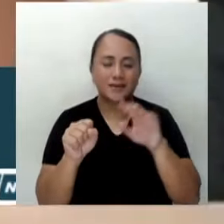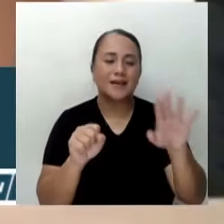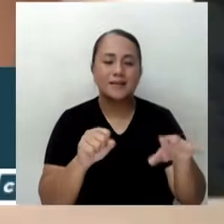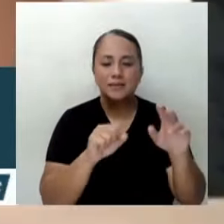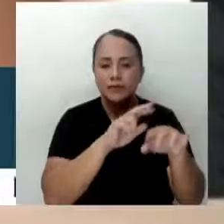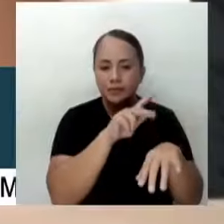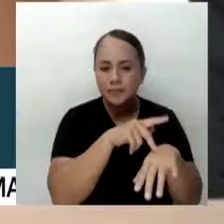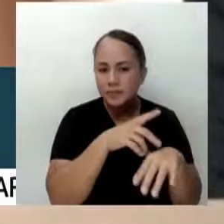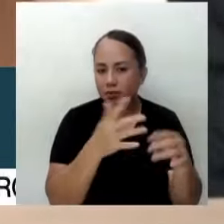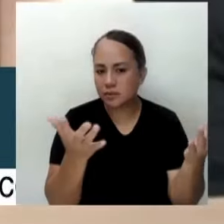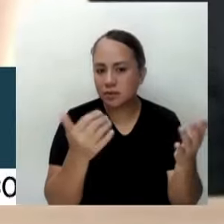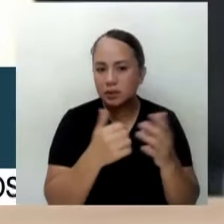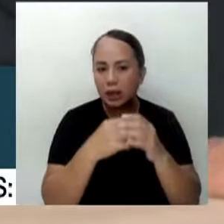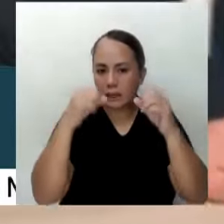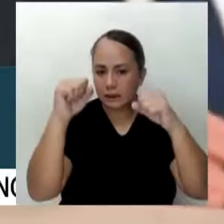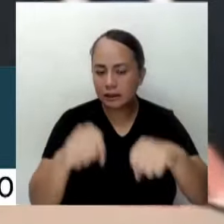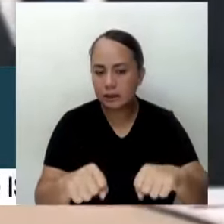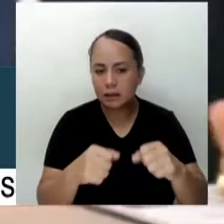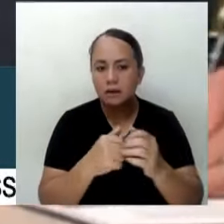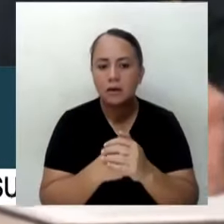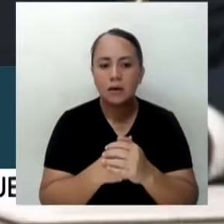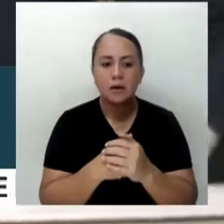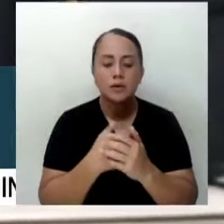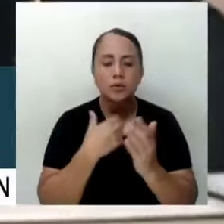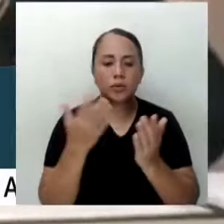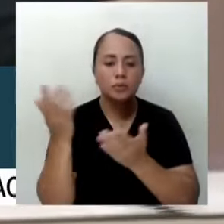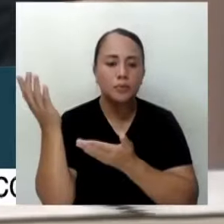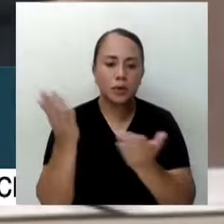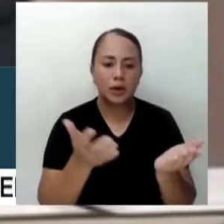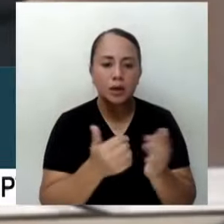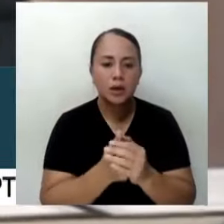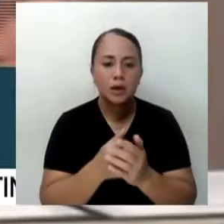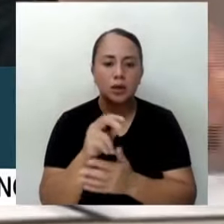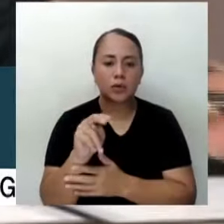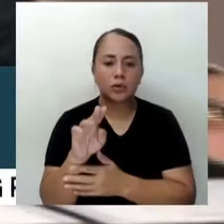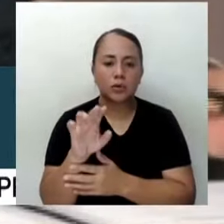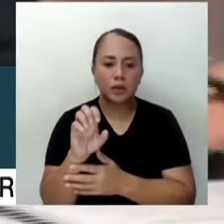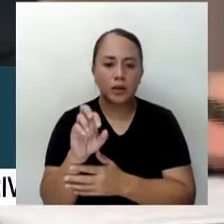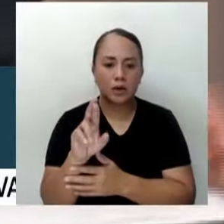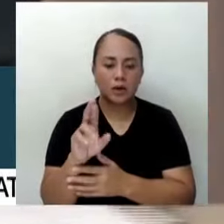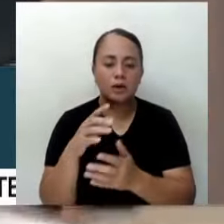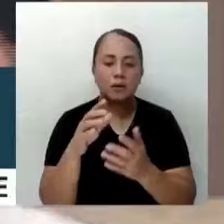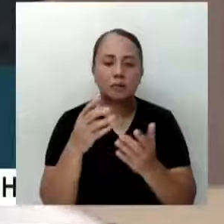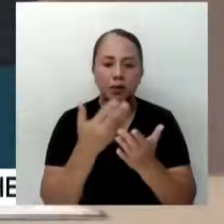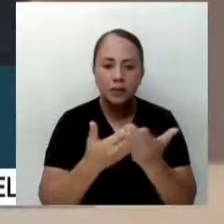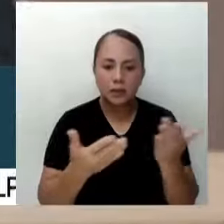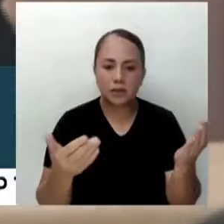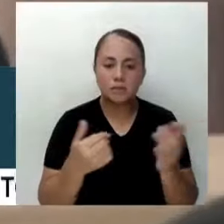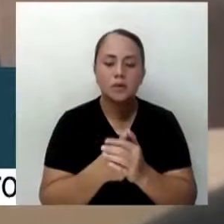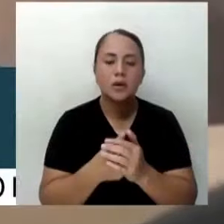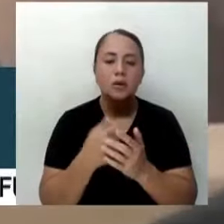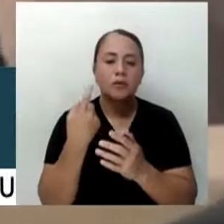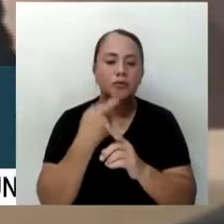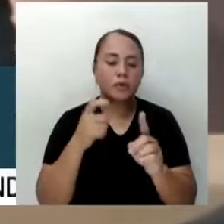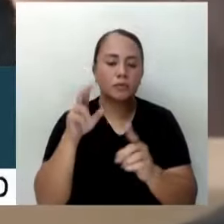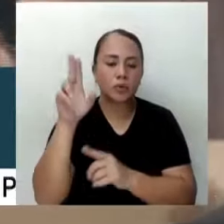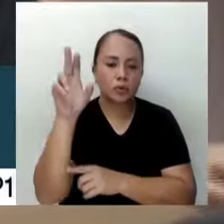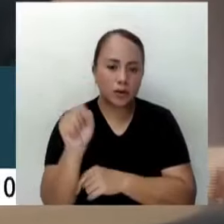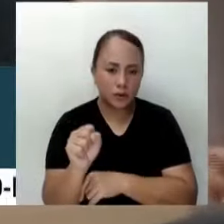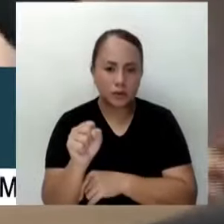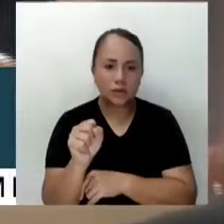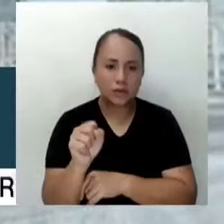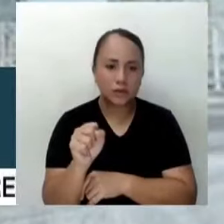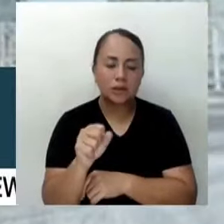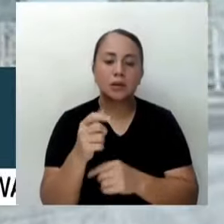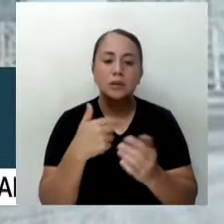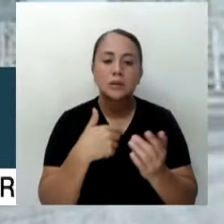123 agreement enables the Philippines to bring in nuclear material, equipment, and components from the U.S. The push to